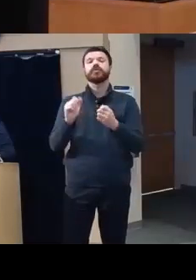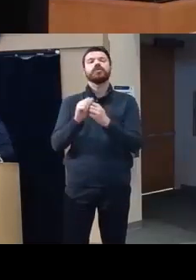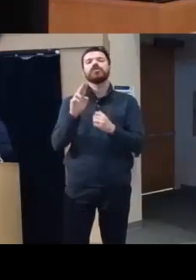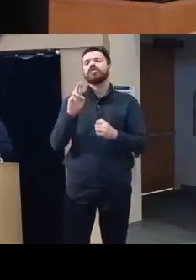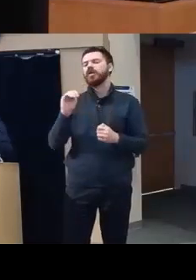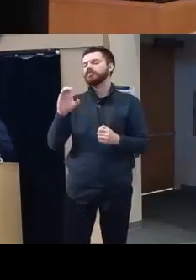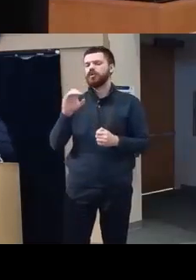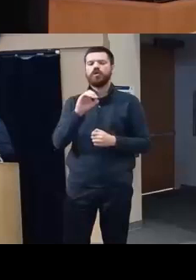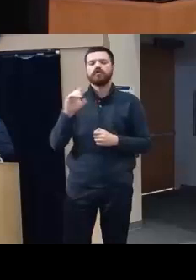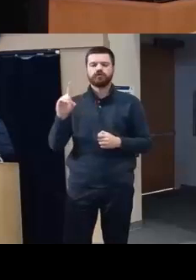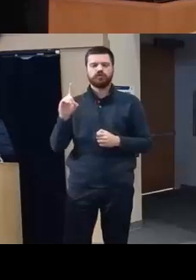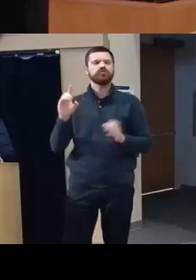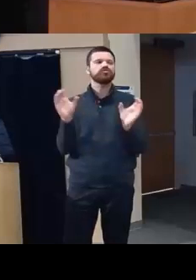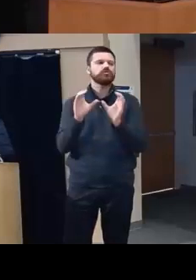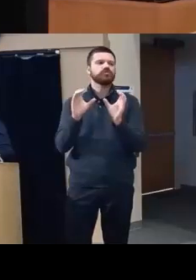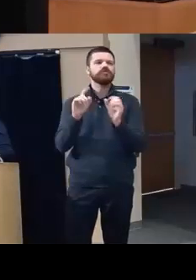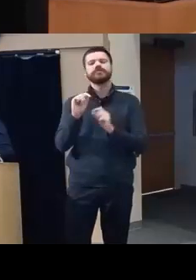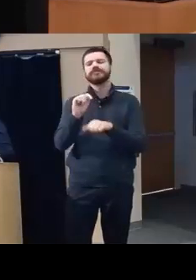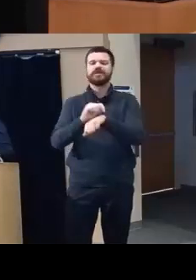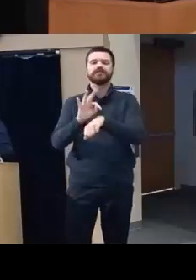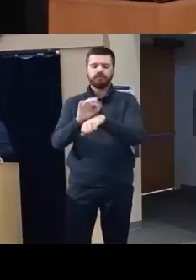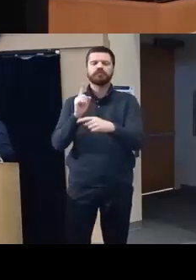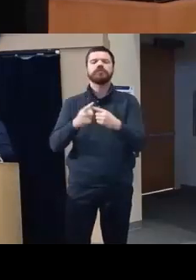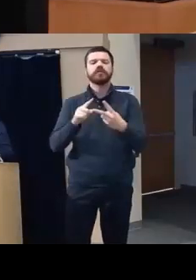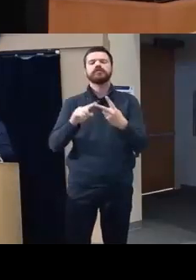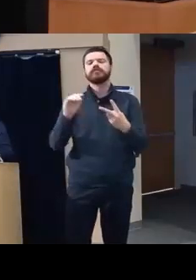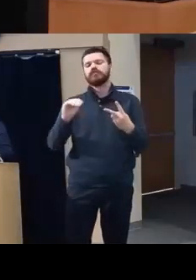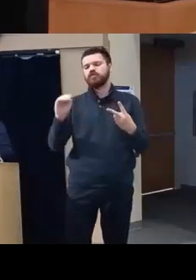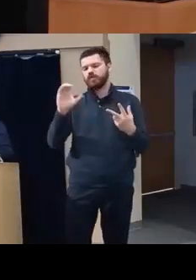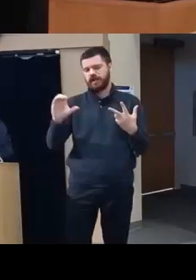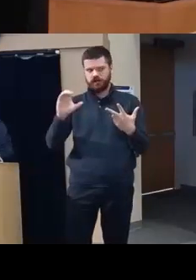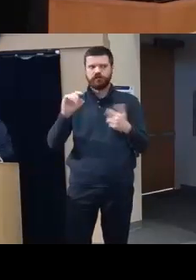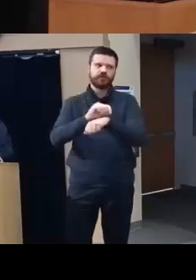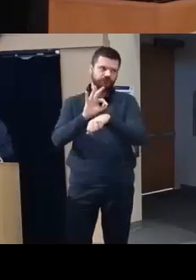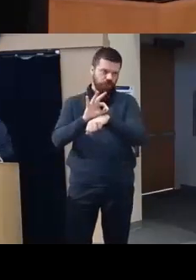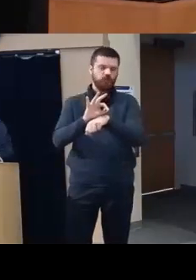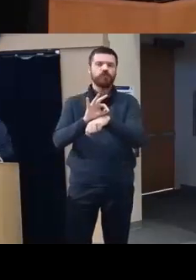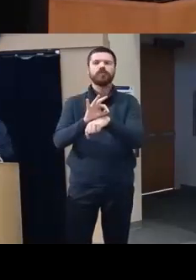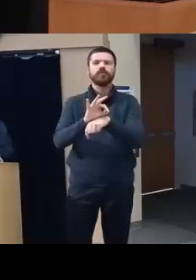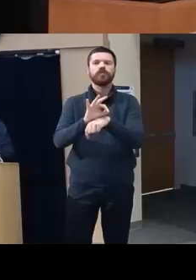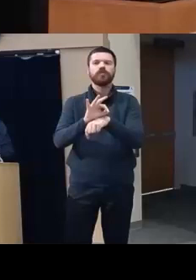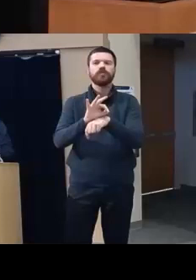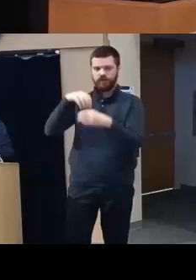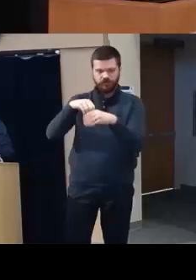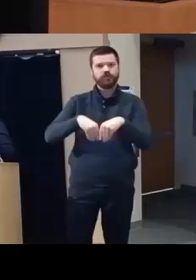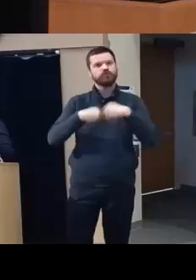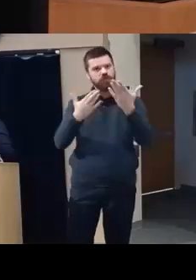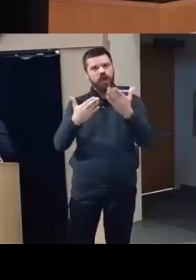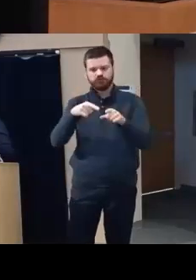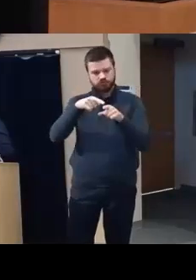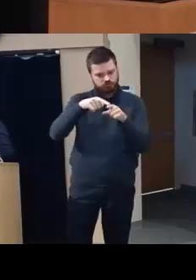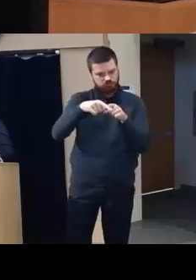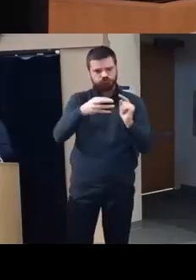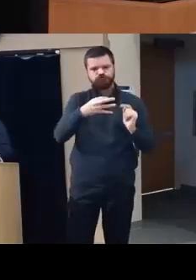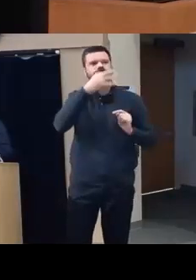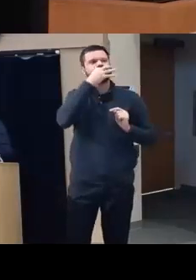task force, in Monroe County Department of Health task forces, and we're really providing subject matter